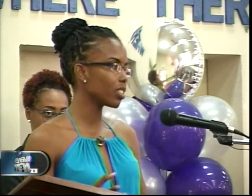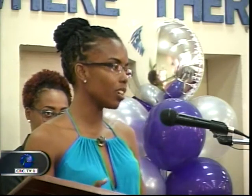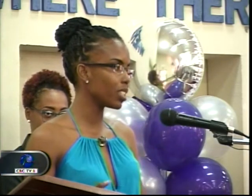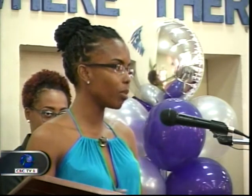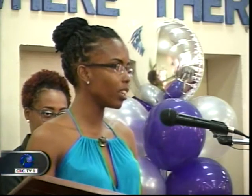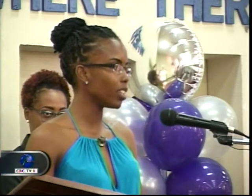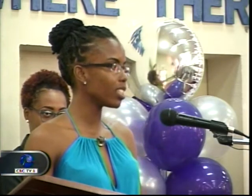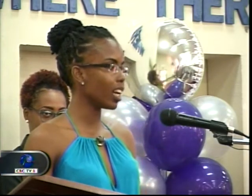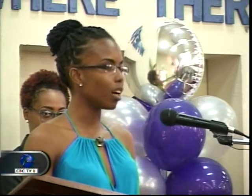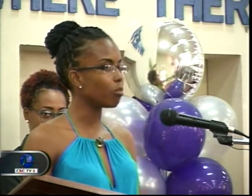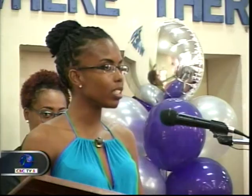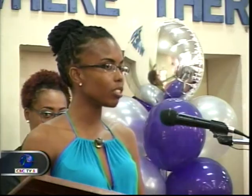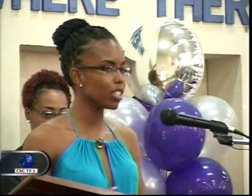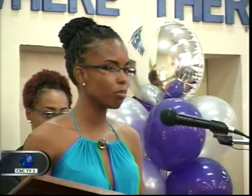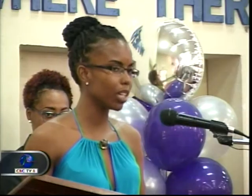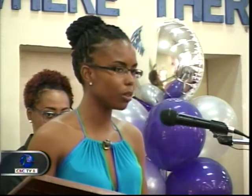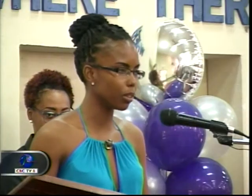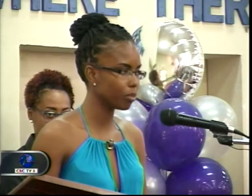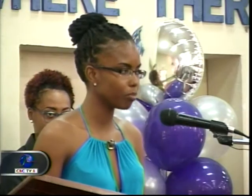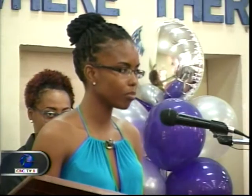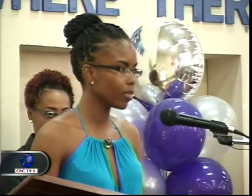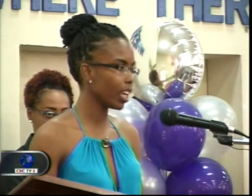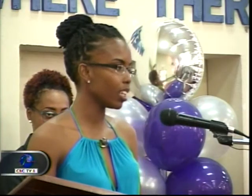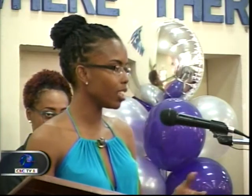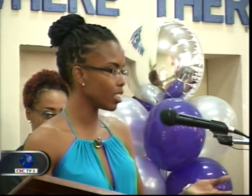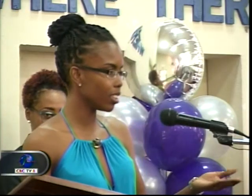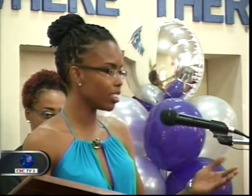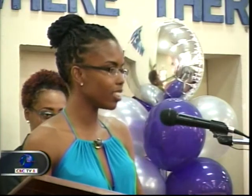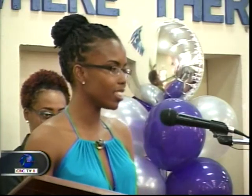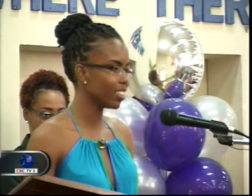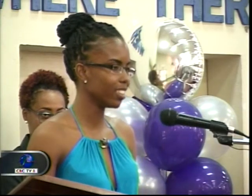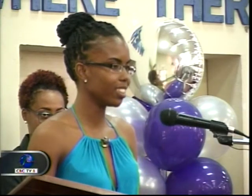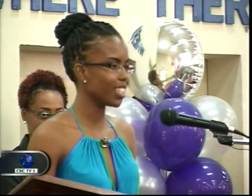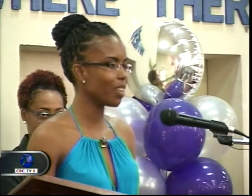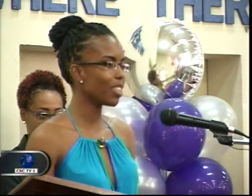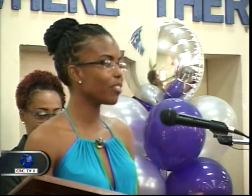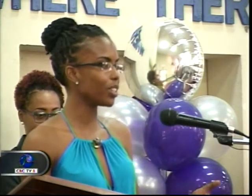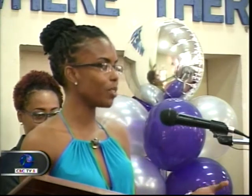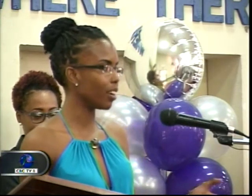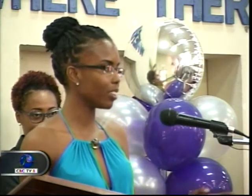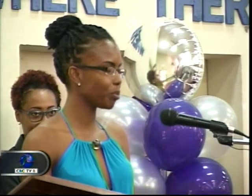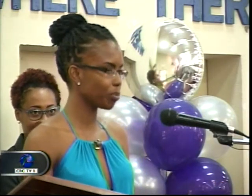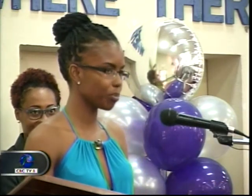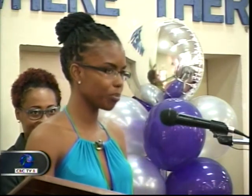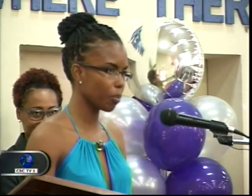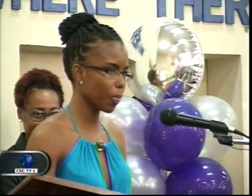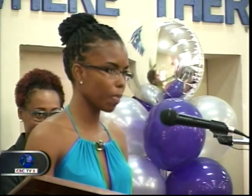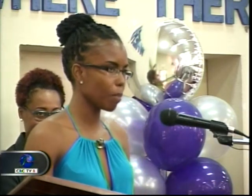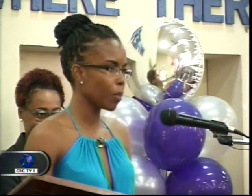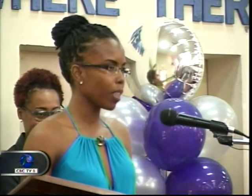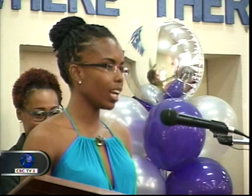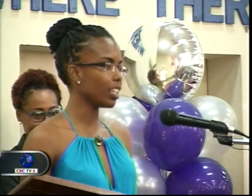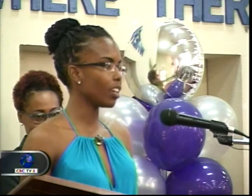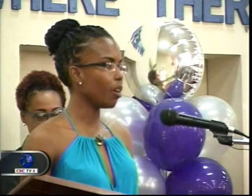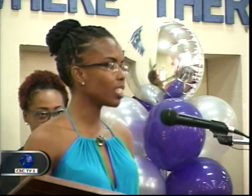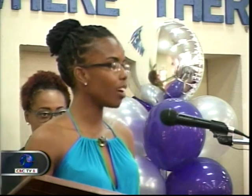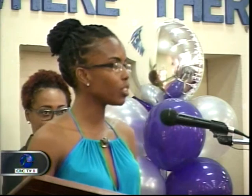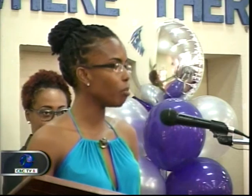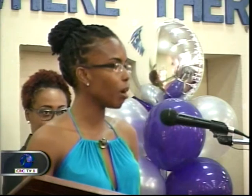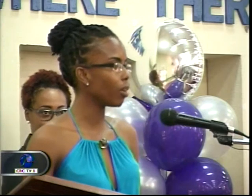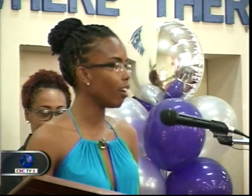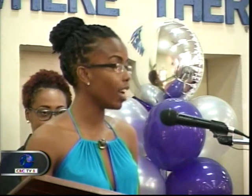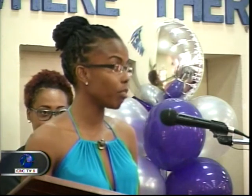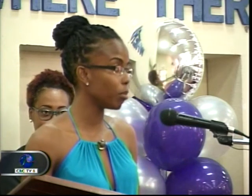that was conspiring to help me to reach my goal. And same thing for you all. And you always